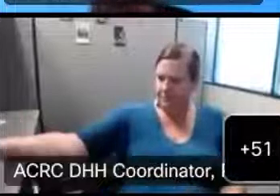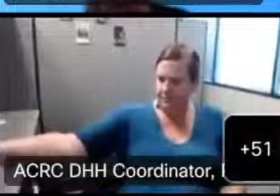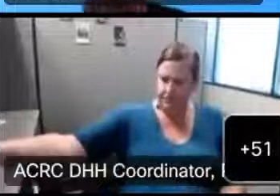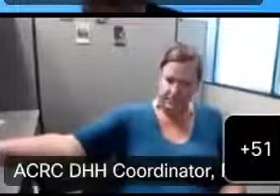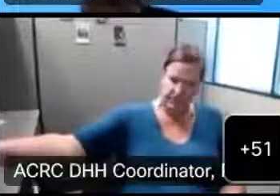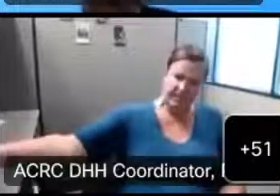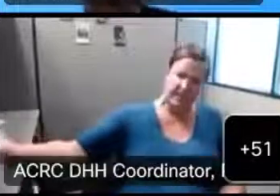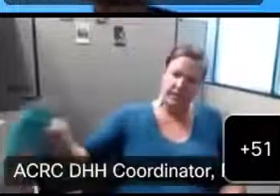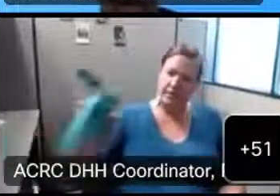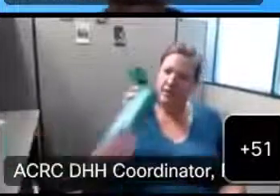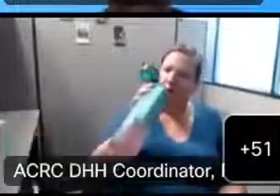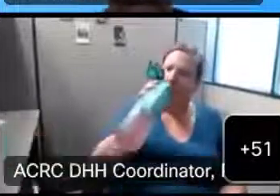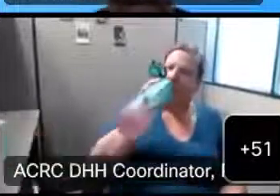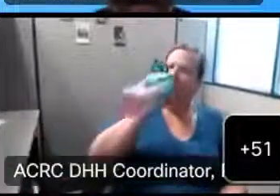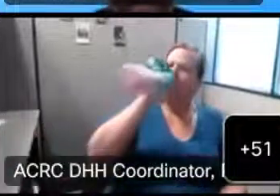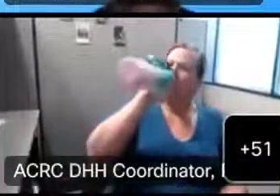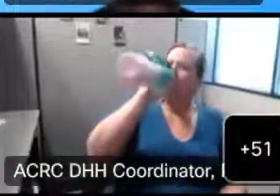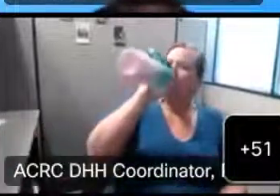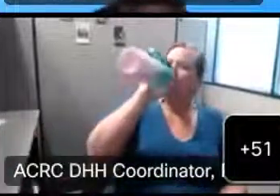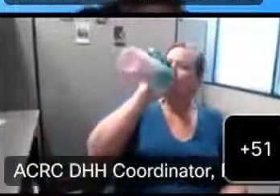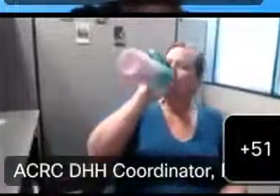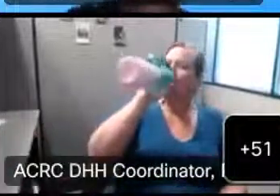for something specific like that.